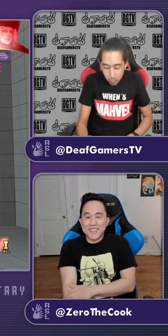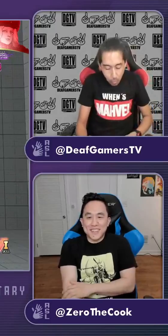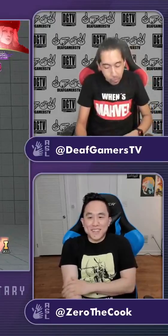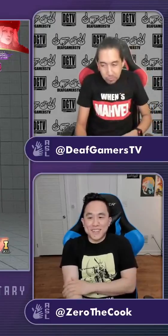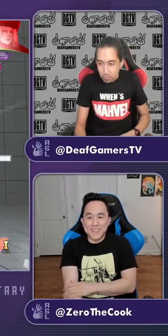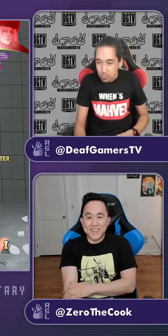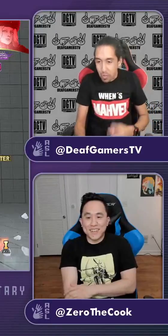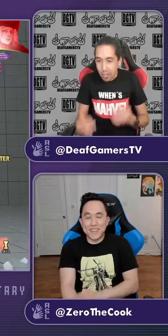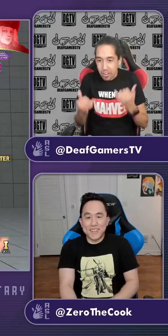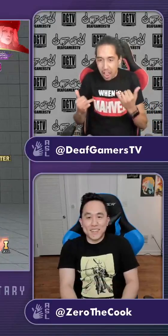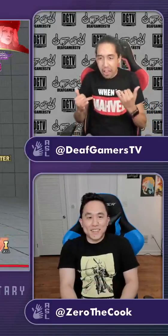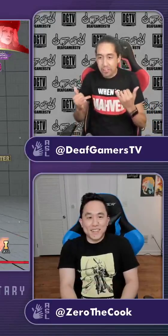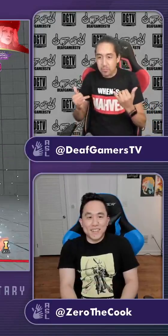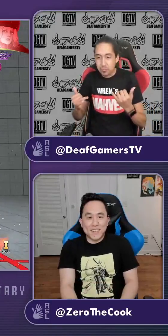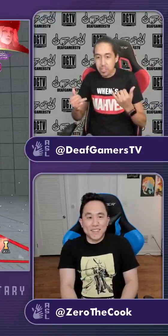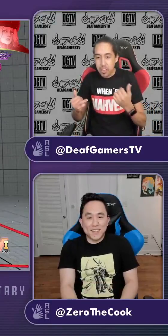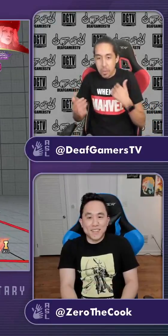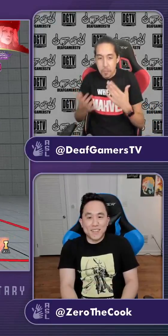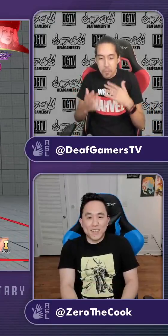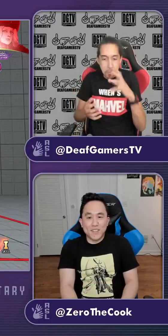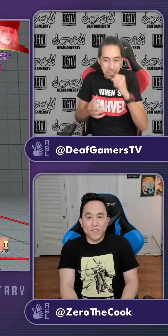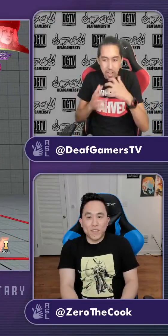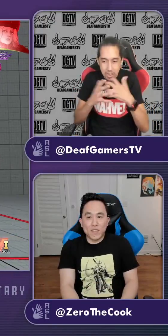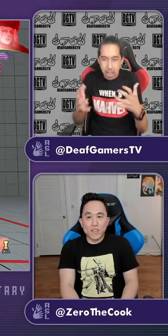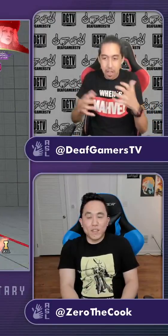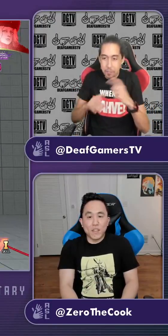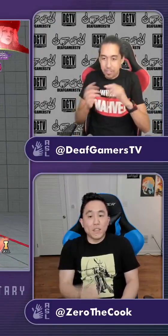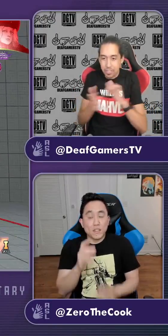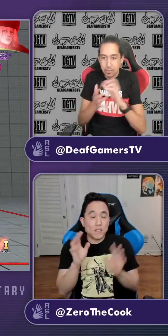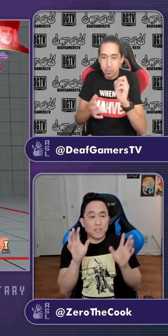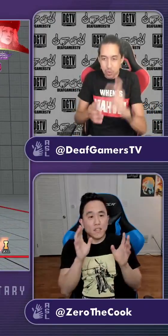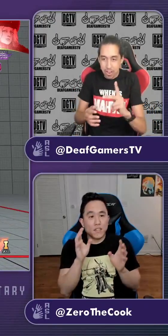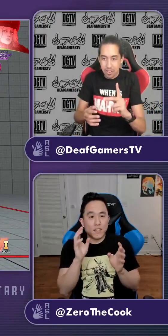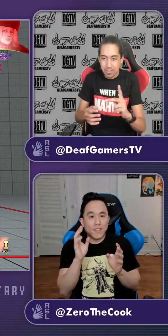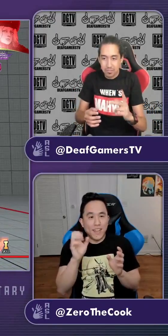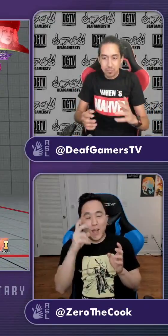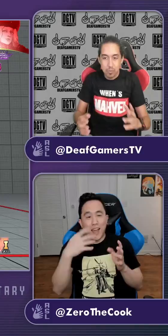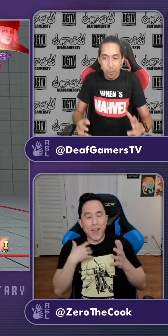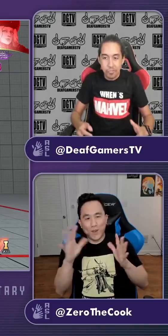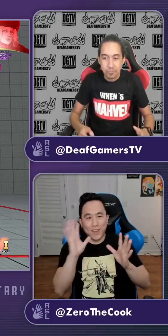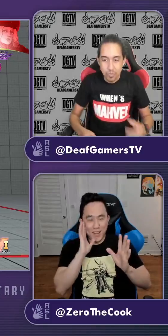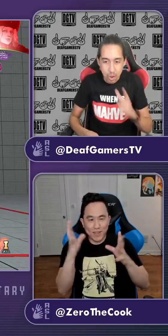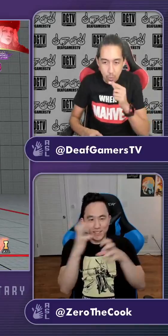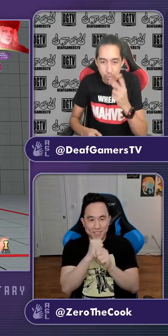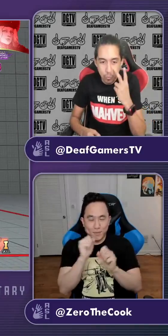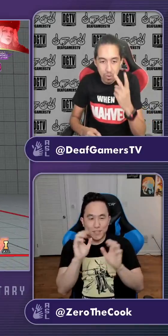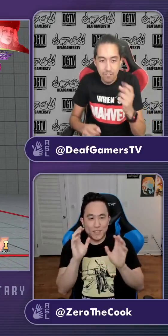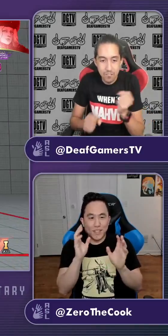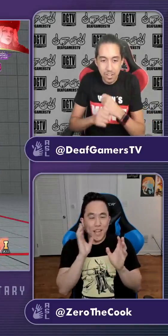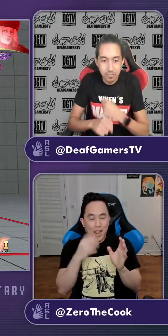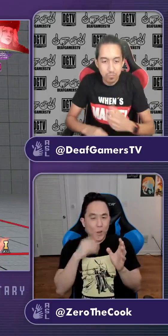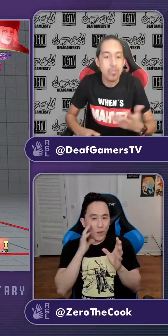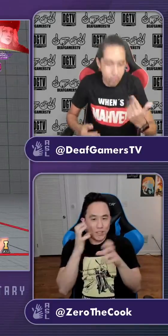So I mean, this is where Hizzle's been able to get a little bit of work done. Does get a crush counter, but it was in the air. Yeah, so but his V-trigger's almost gone.